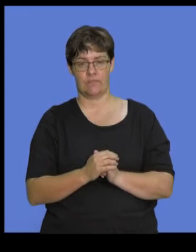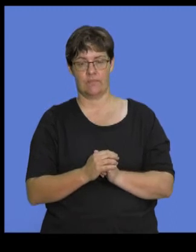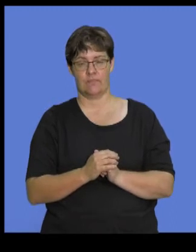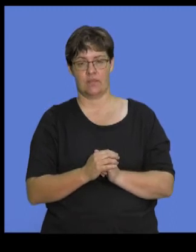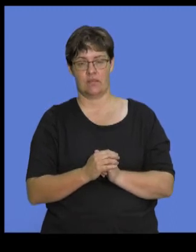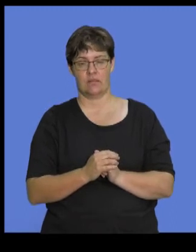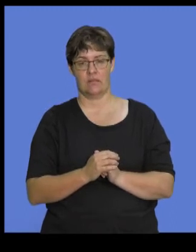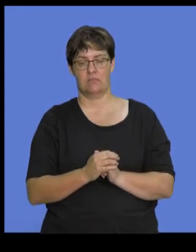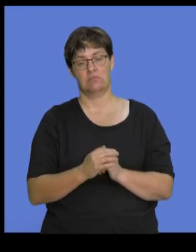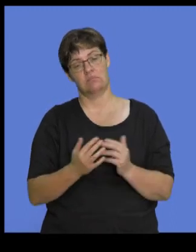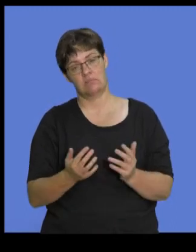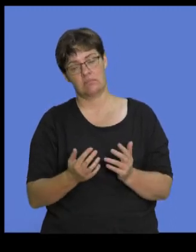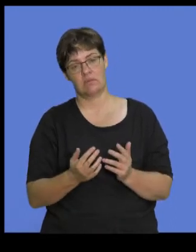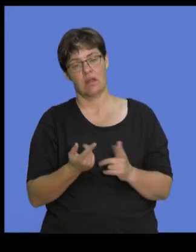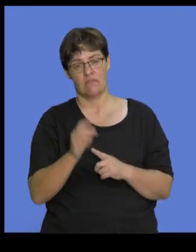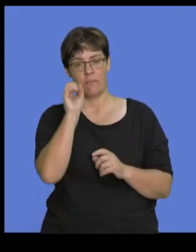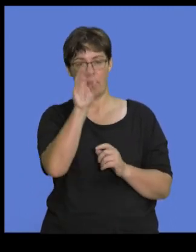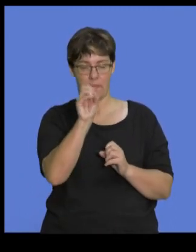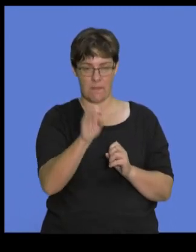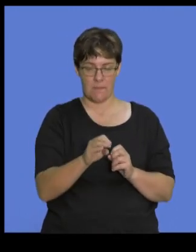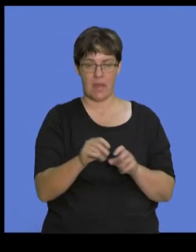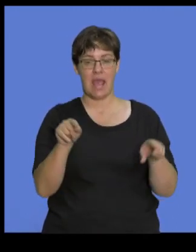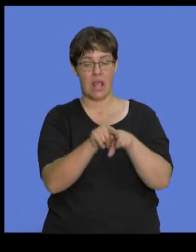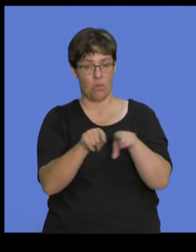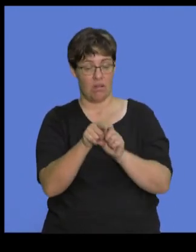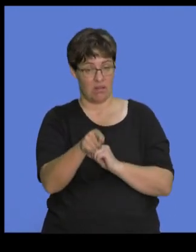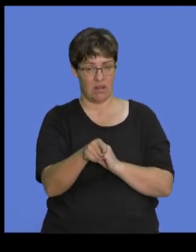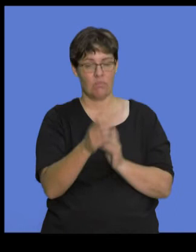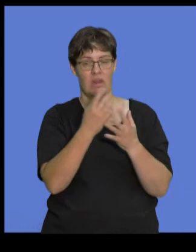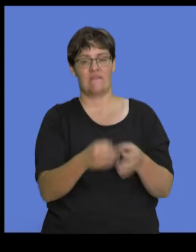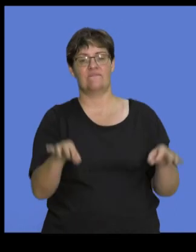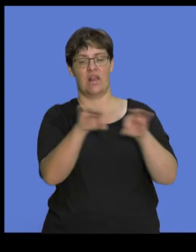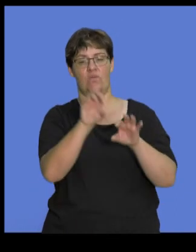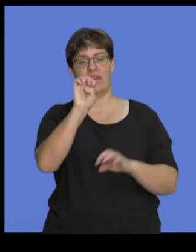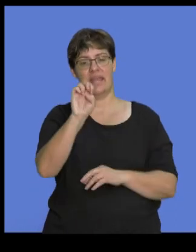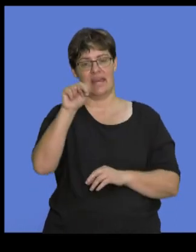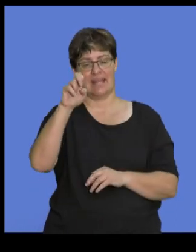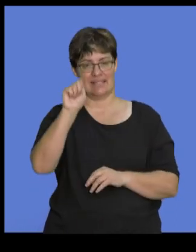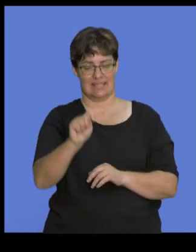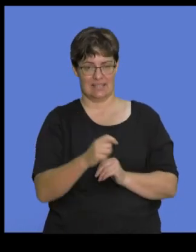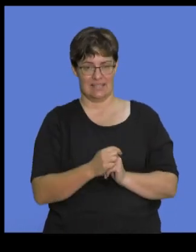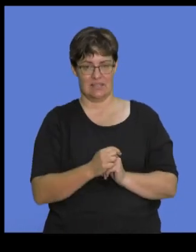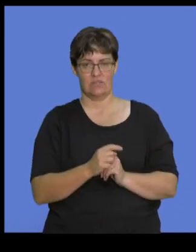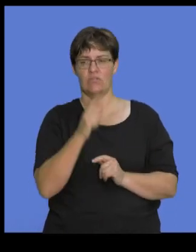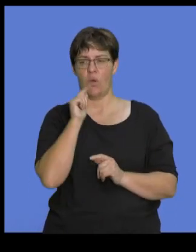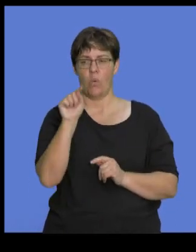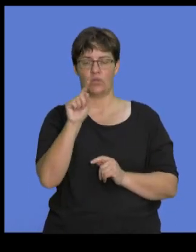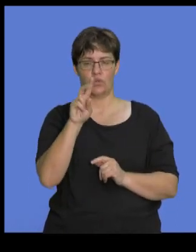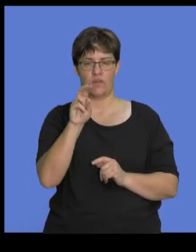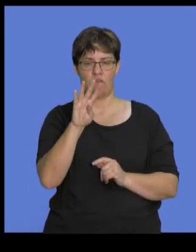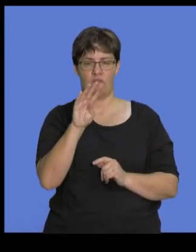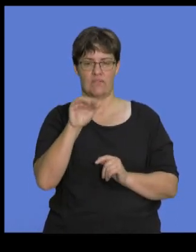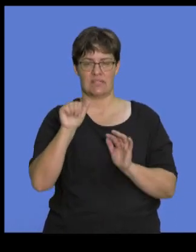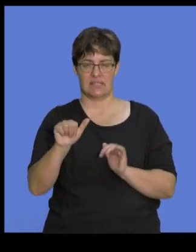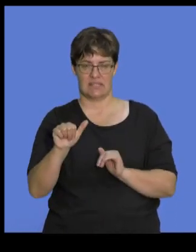the distance. So if we pass the equal to, it will give us the value of E net. So if you count there, 1, 2,